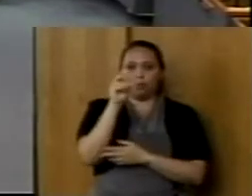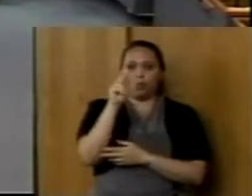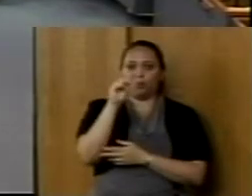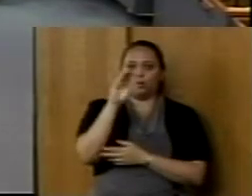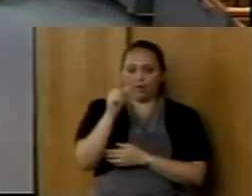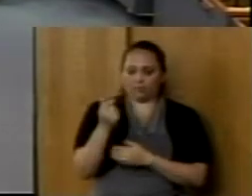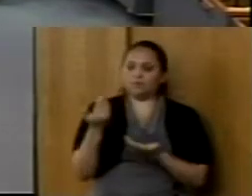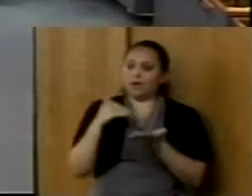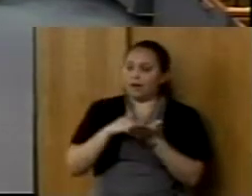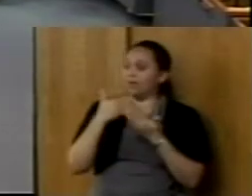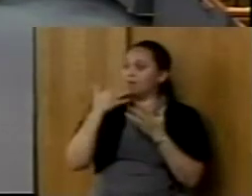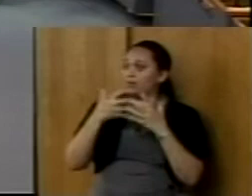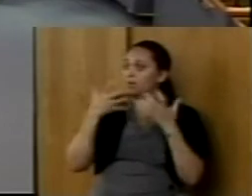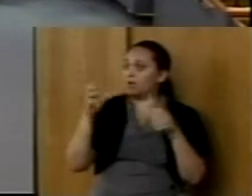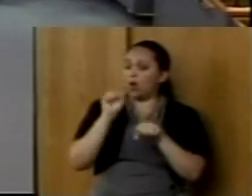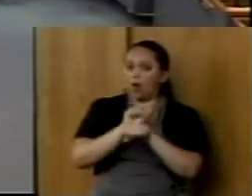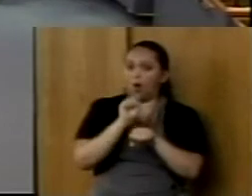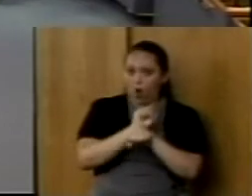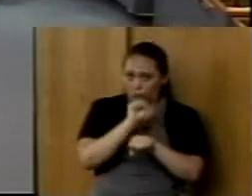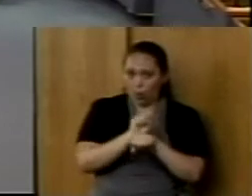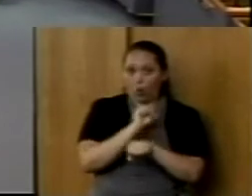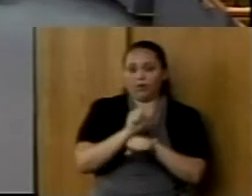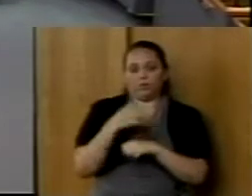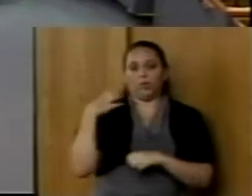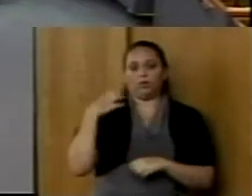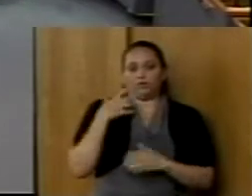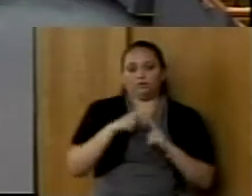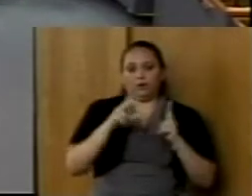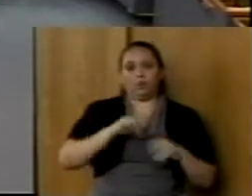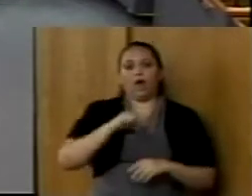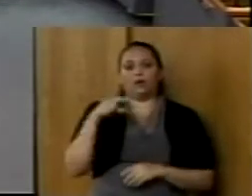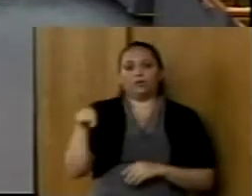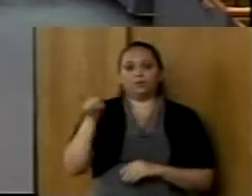thank you very much for your hard work, coaches. We're very proud of you and your team.